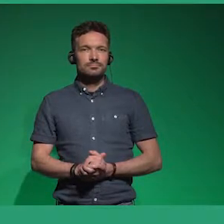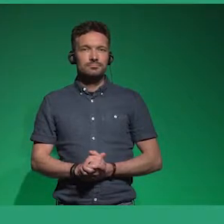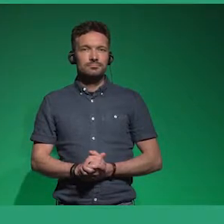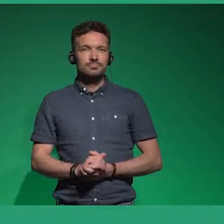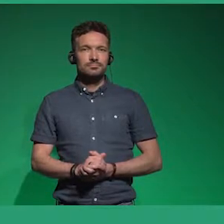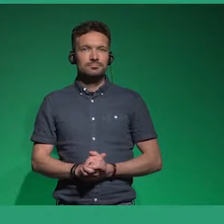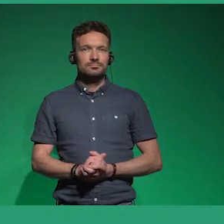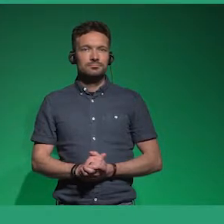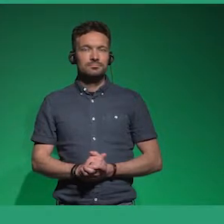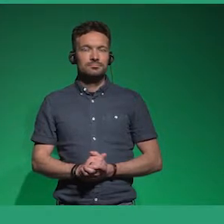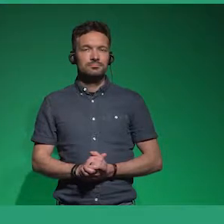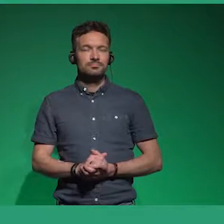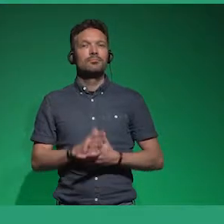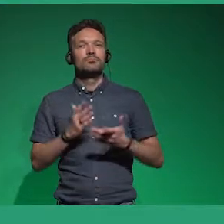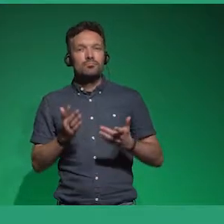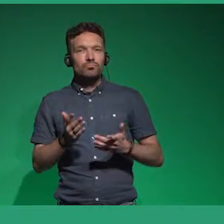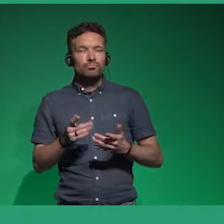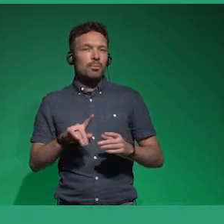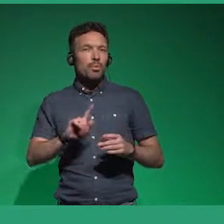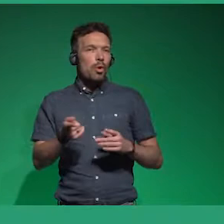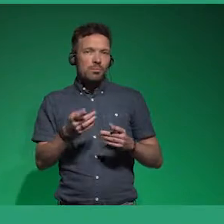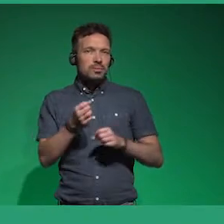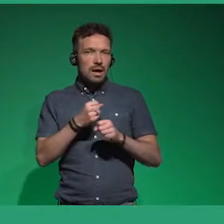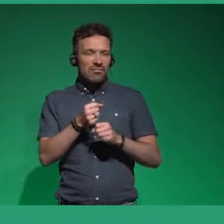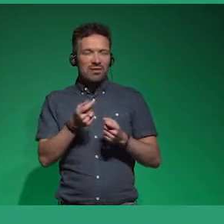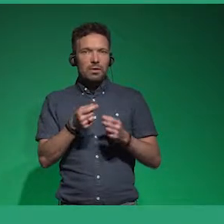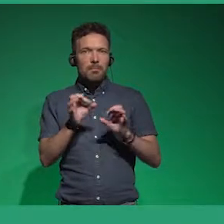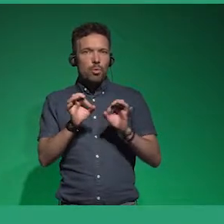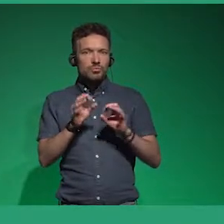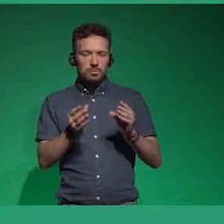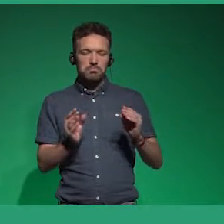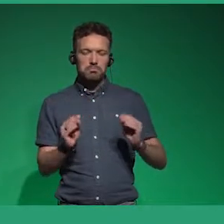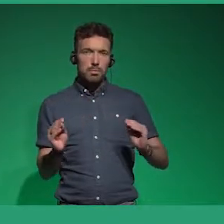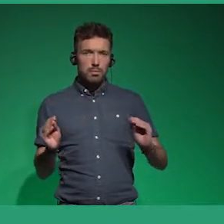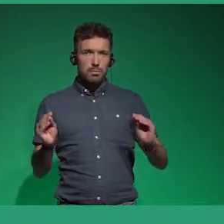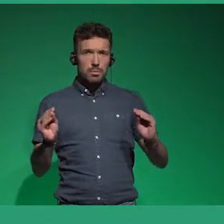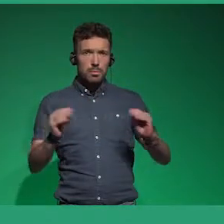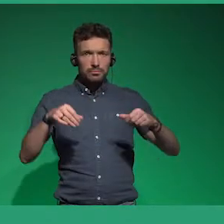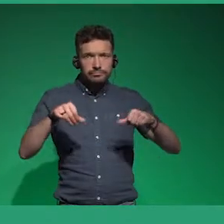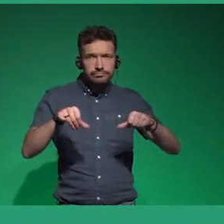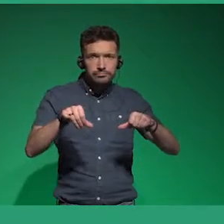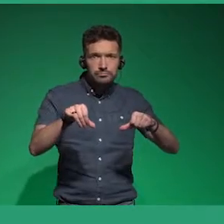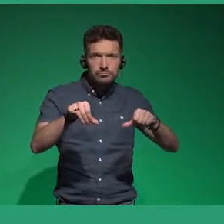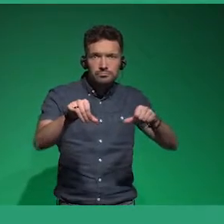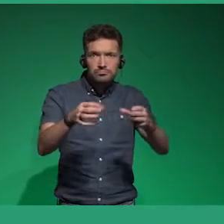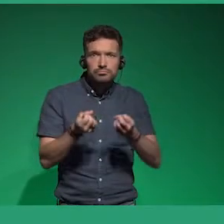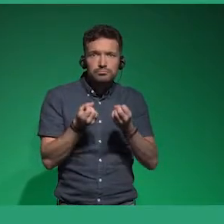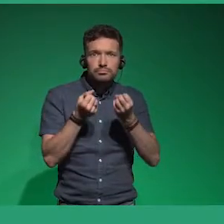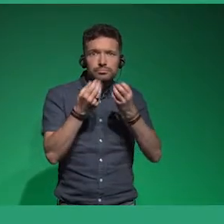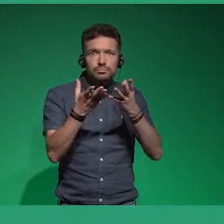part of dissemination of information to people around there that planting coffee and then a leaf from